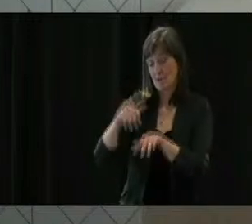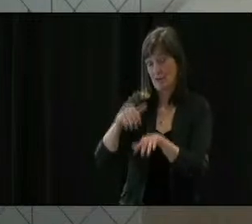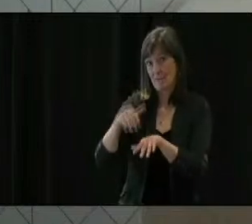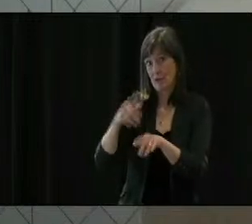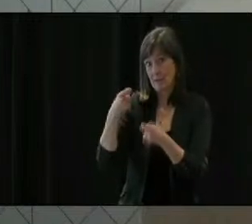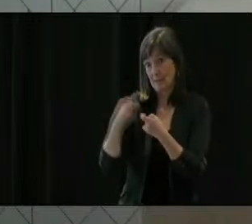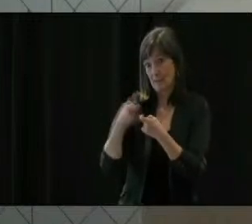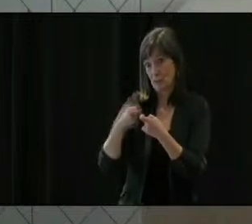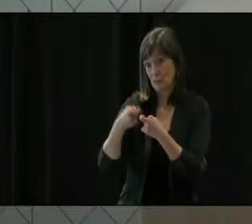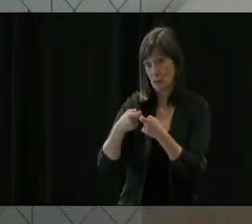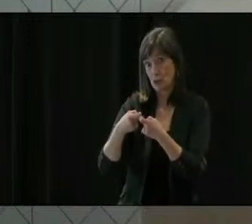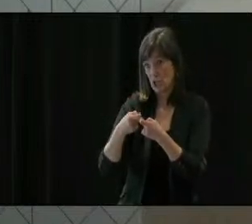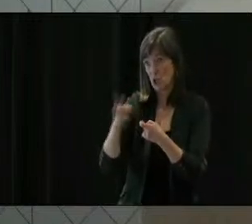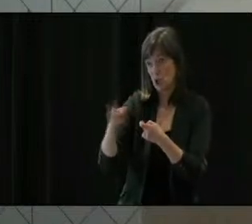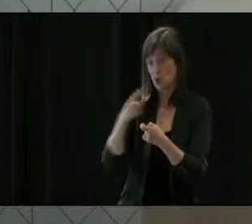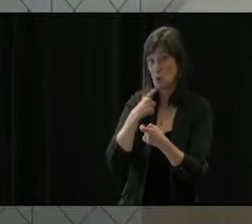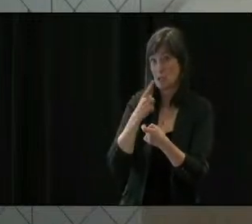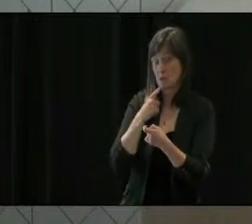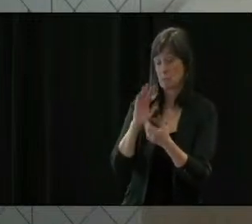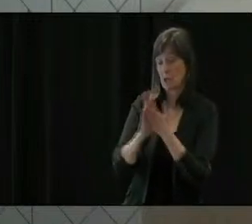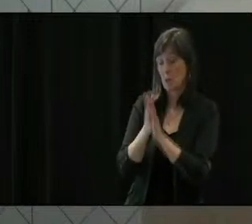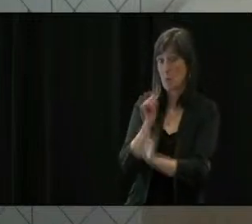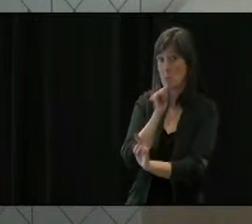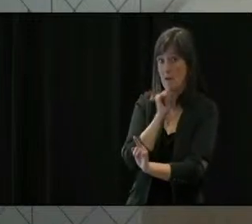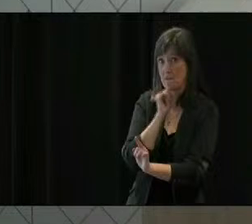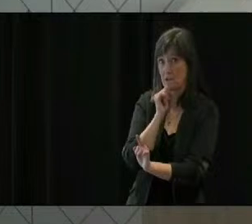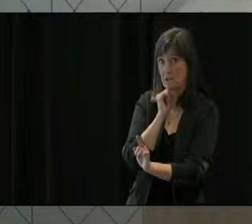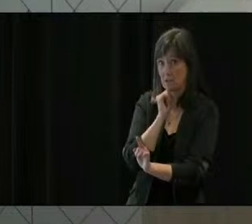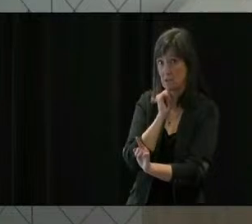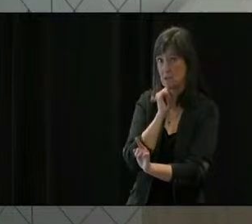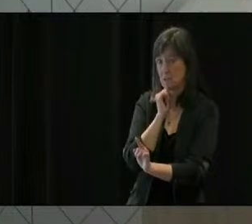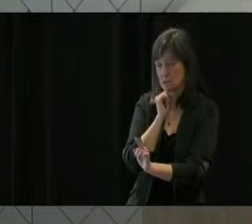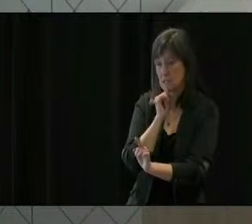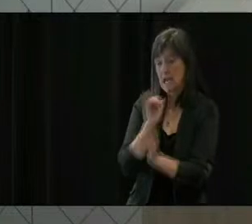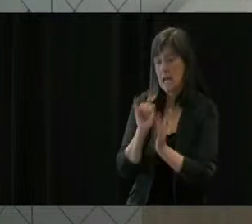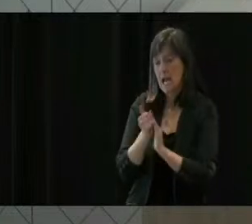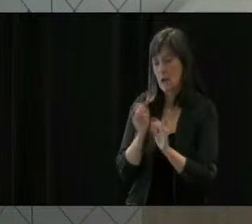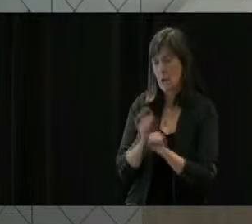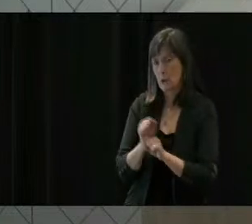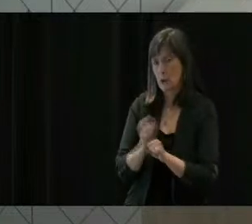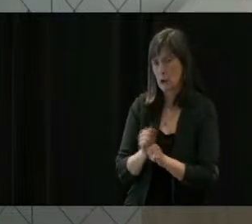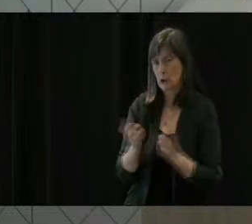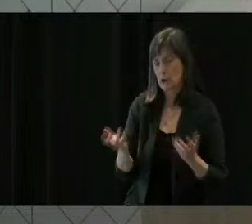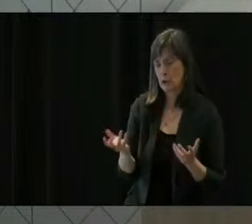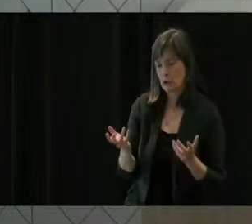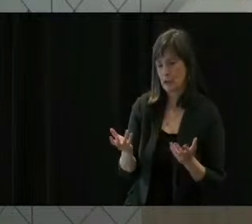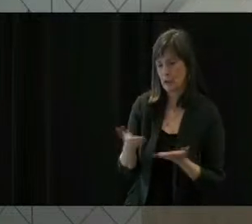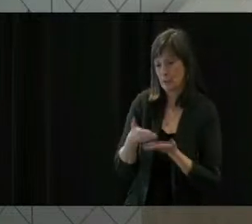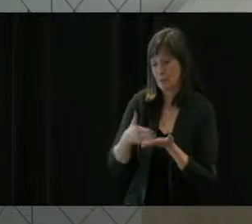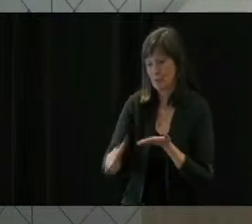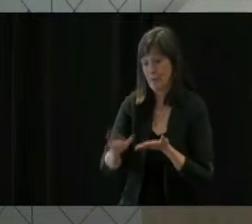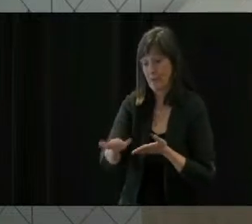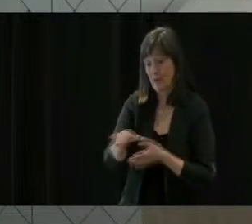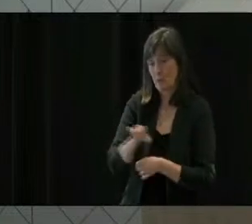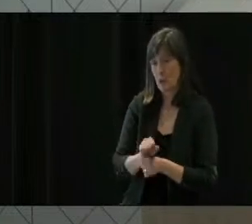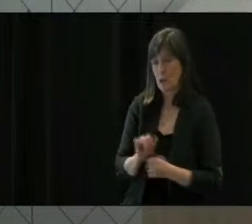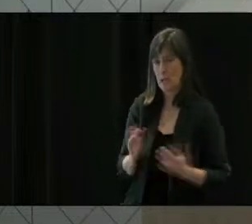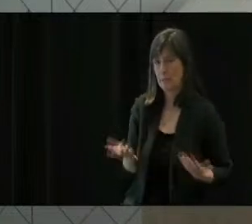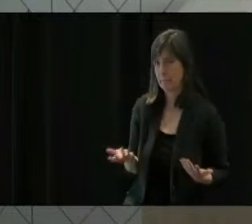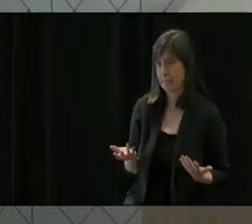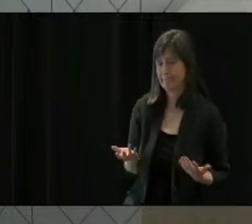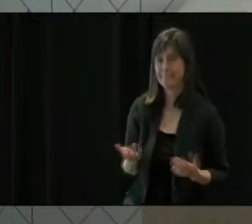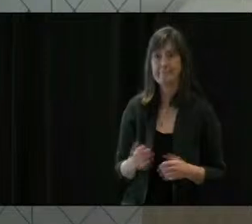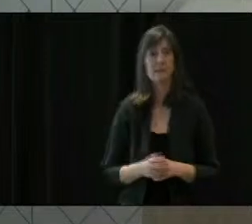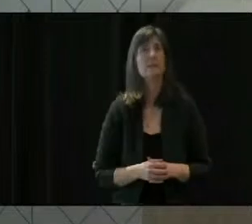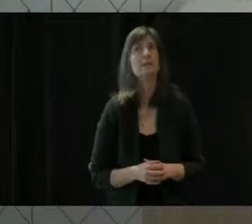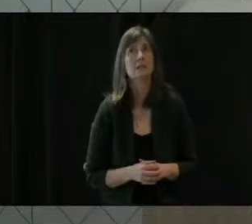lot of very restrictive language in those contracts that make NALCOR a partner in that project. So how will eliminating NALCOR work? It's